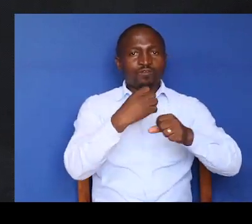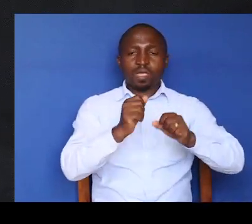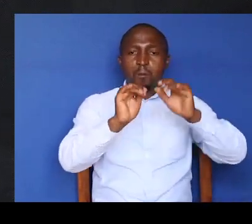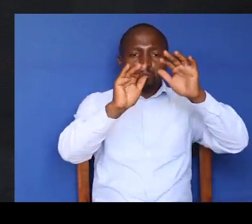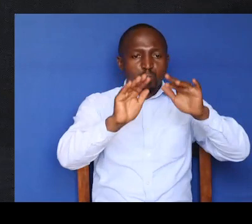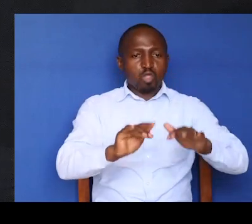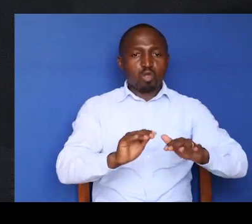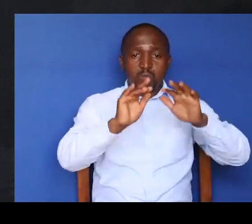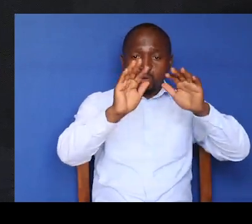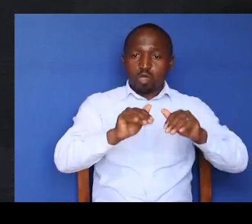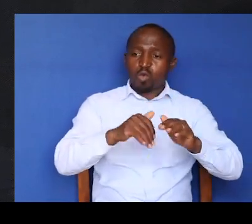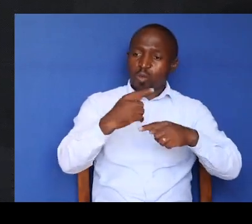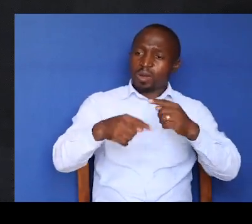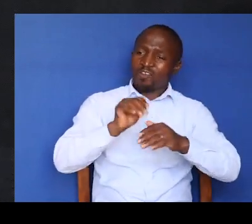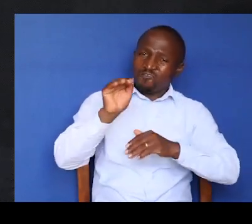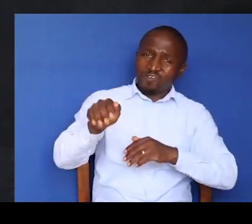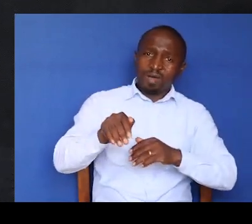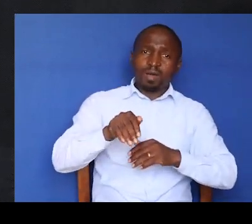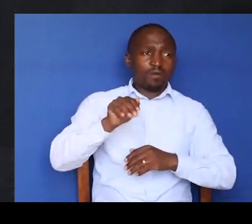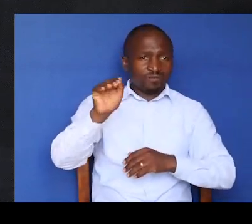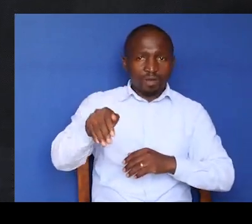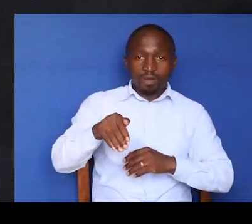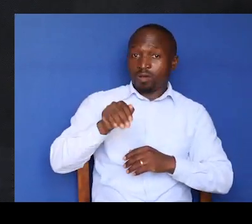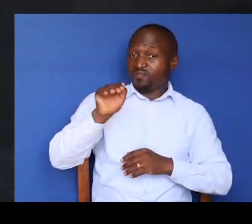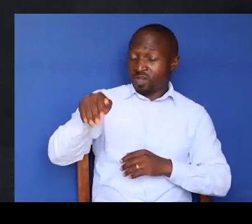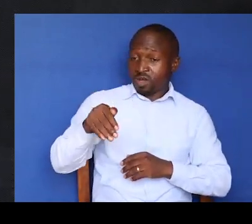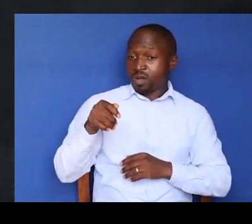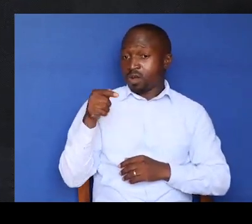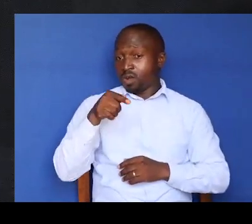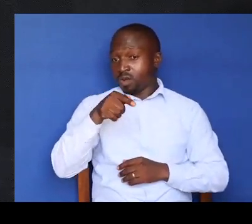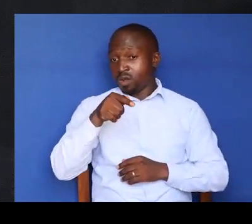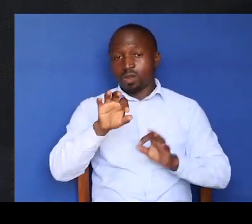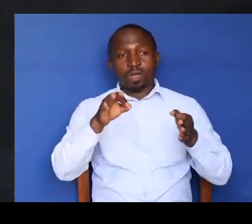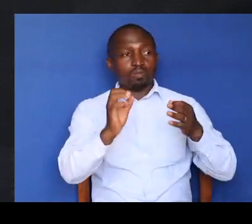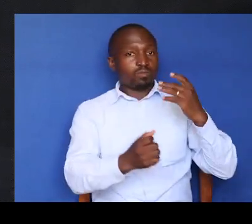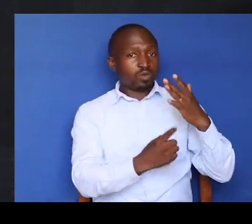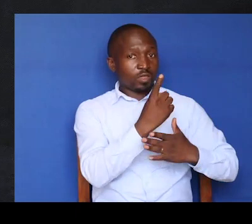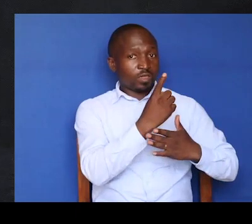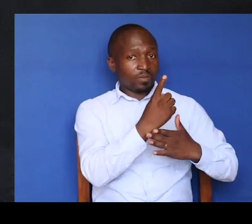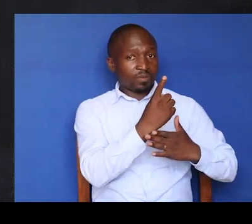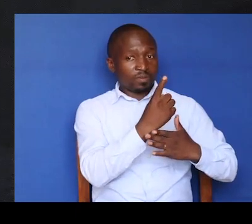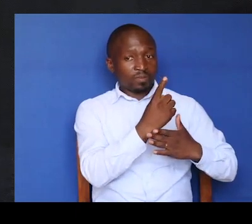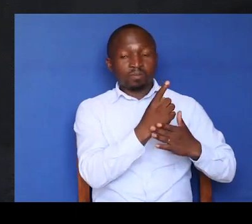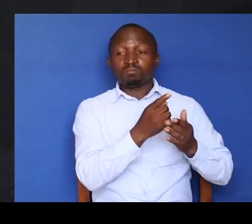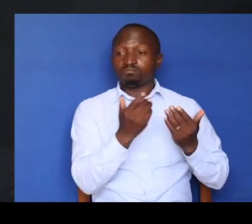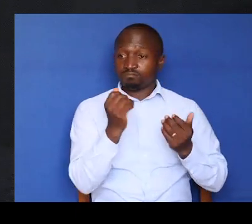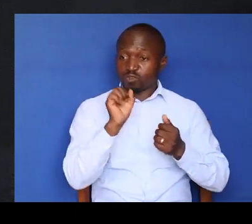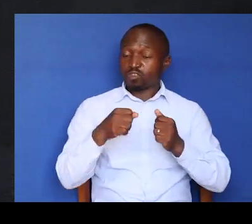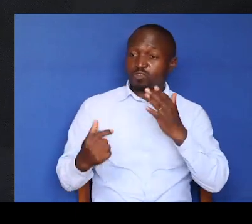victim river as what already given. And that is what we used to say the mode of occurrence for river